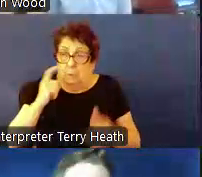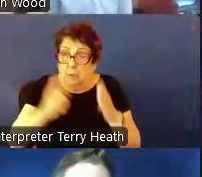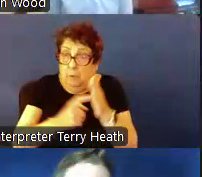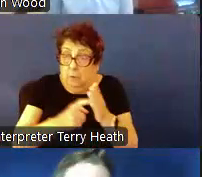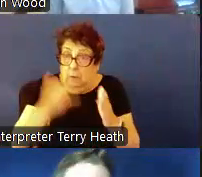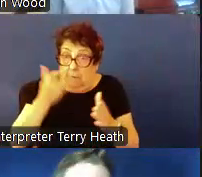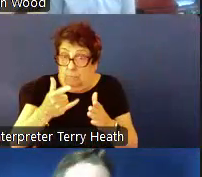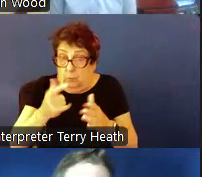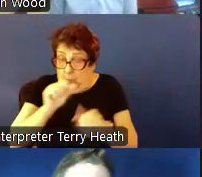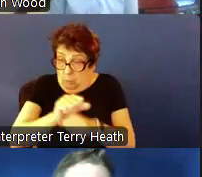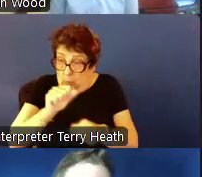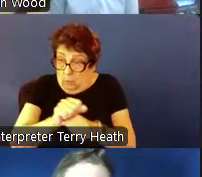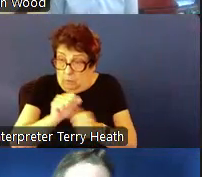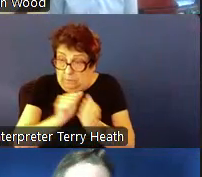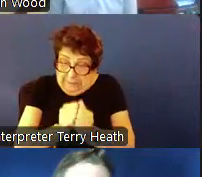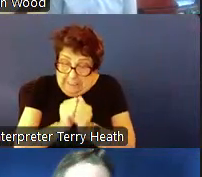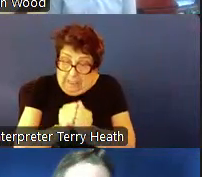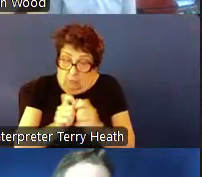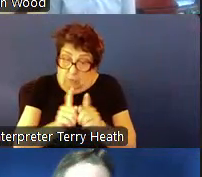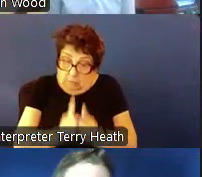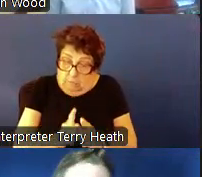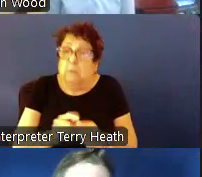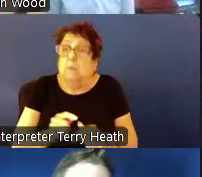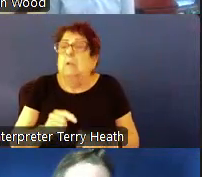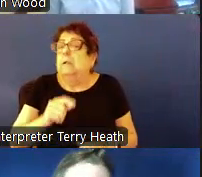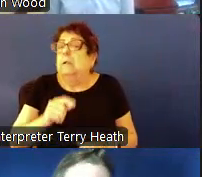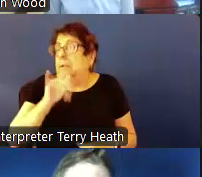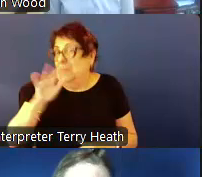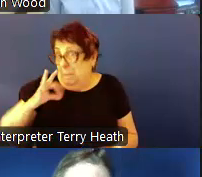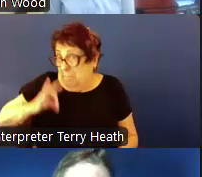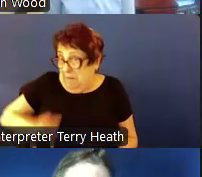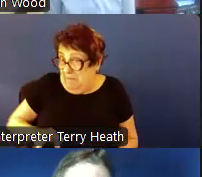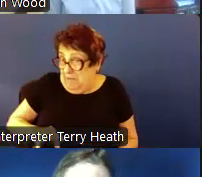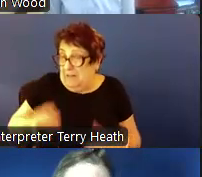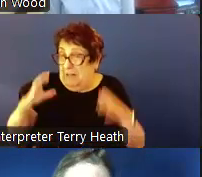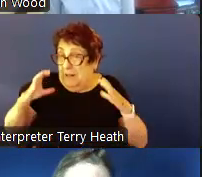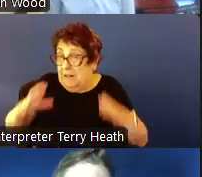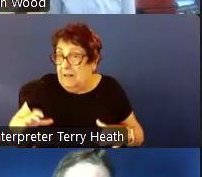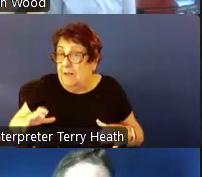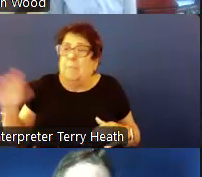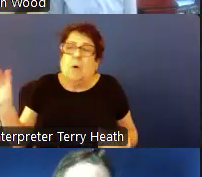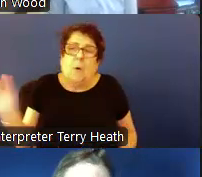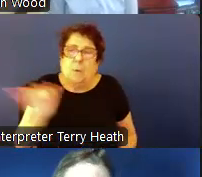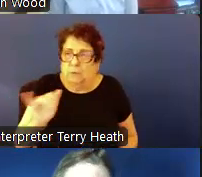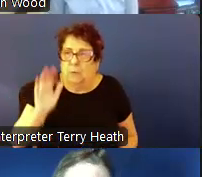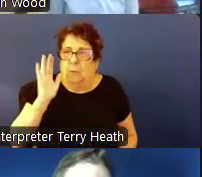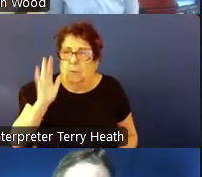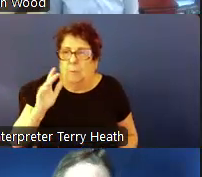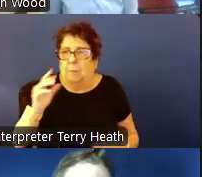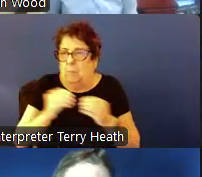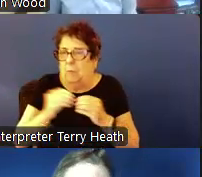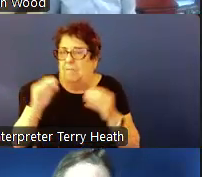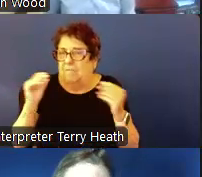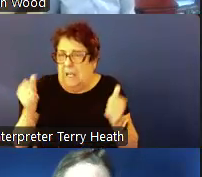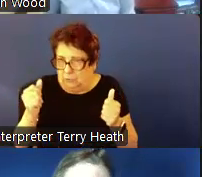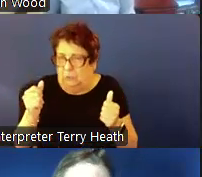only is it going to be to the benefit of the client, but it will be faster and it will clear your plate